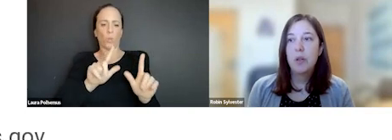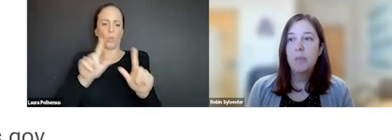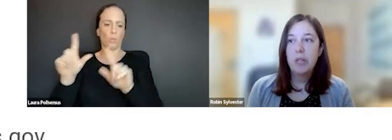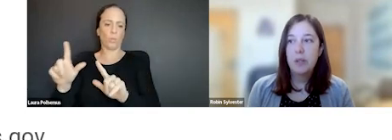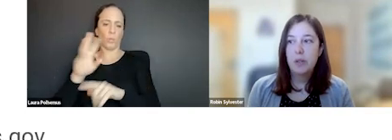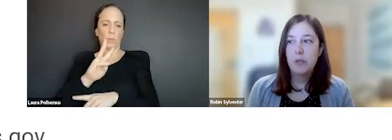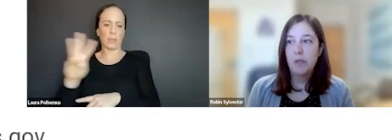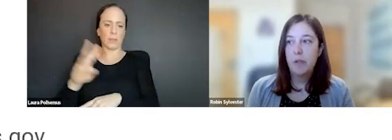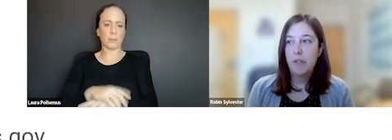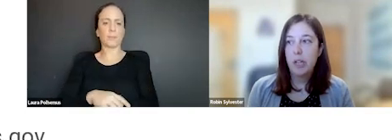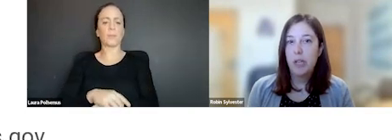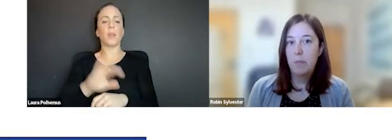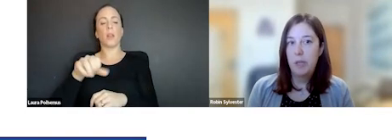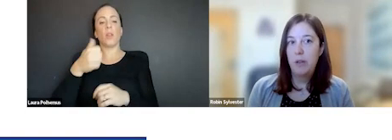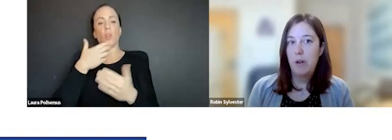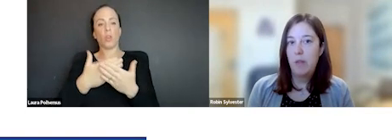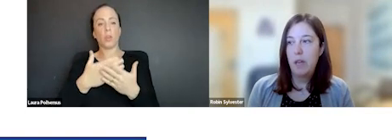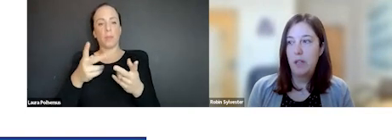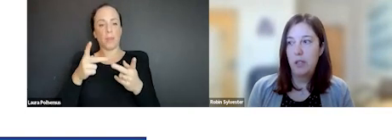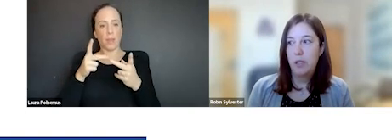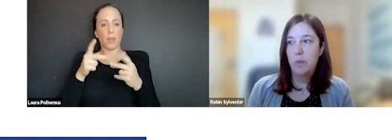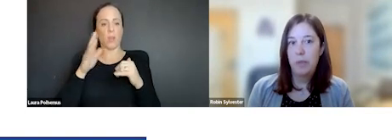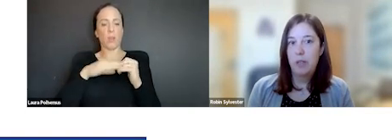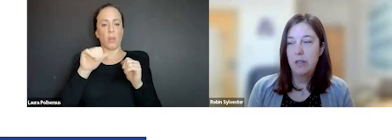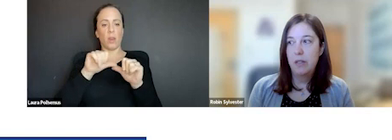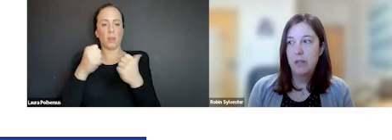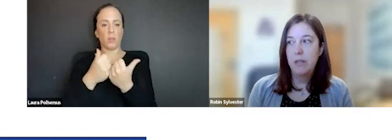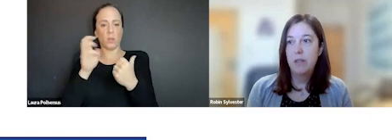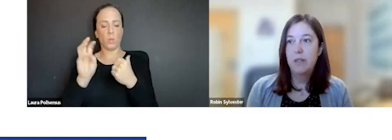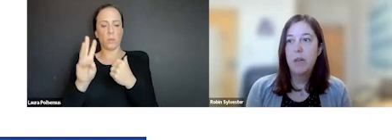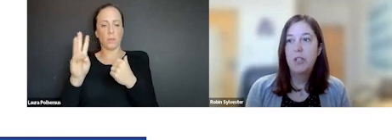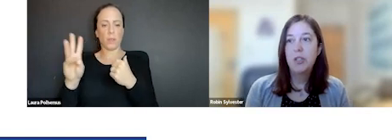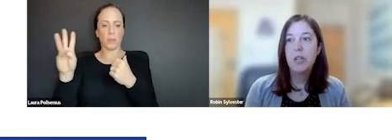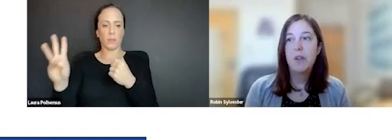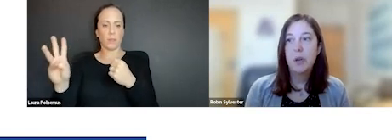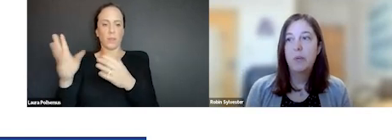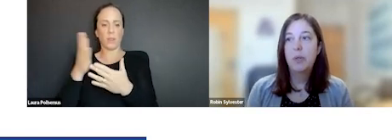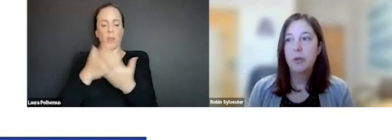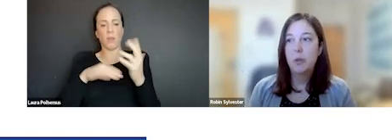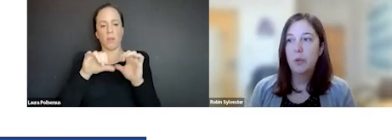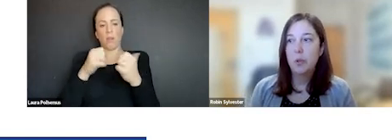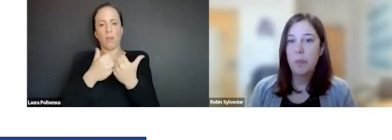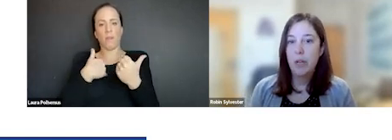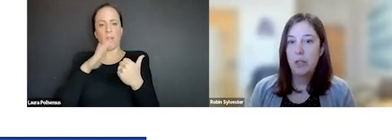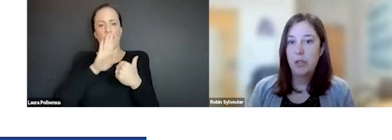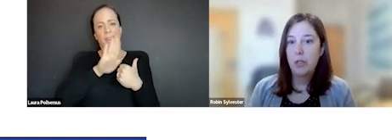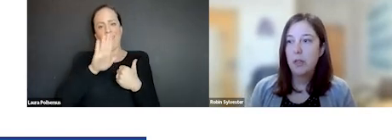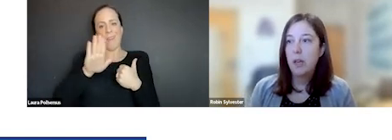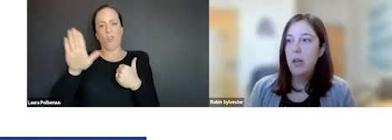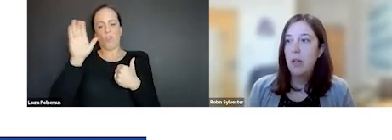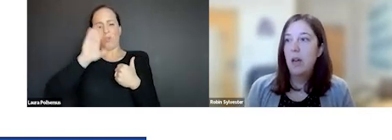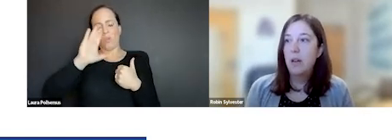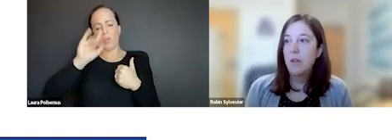So another good place to search for federal funding can be on the agency websites. Some agencies have their own search tools or